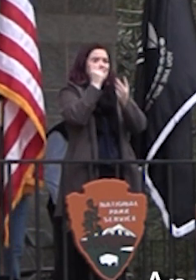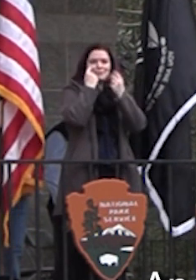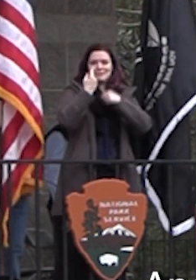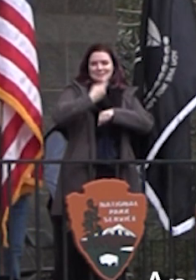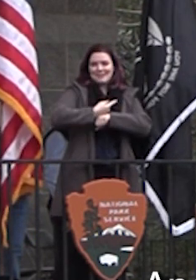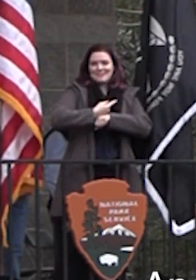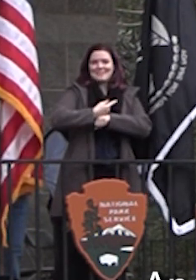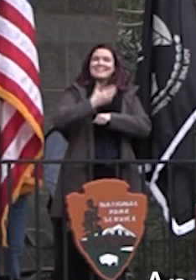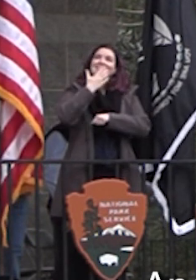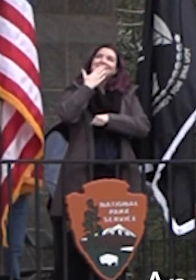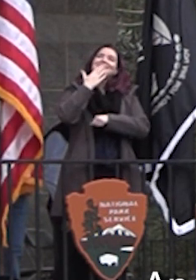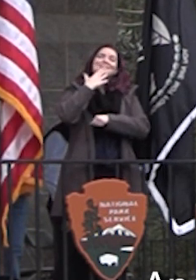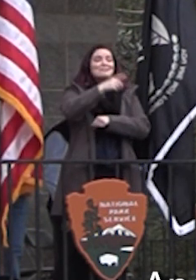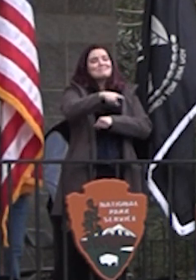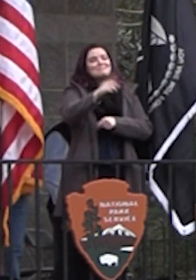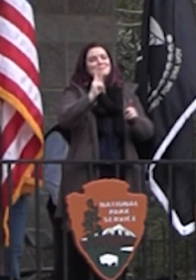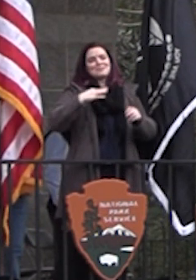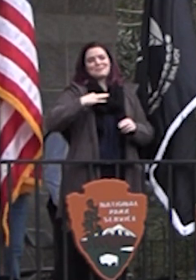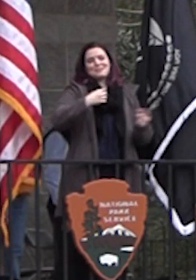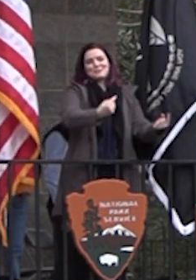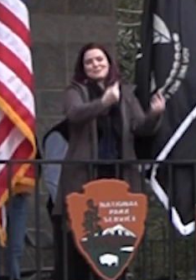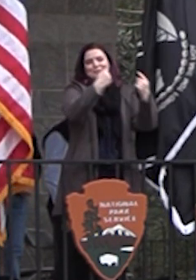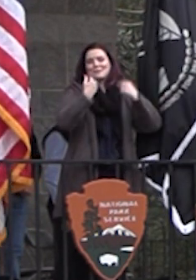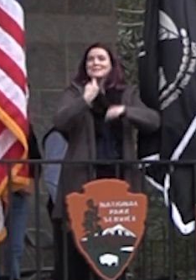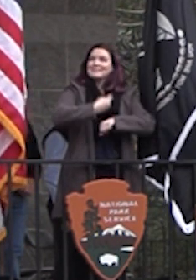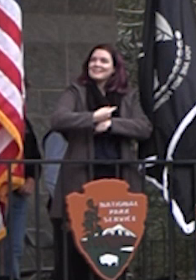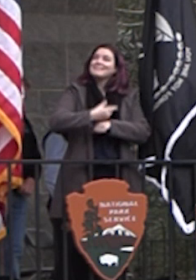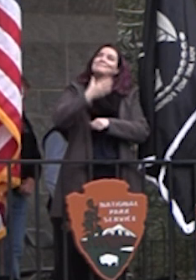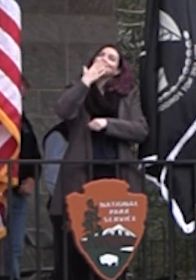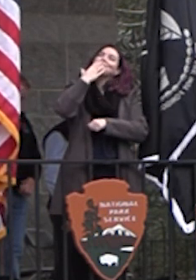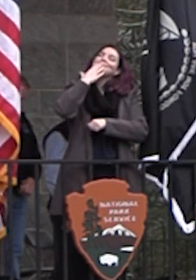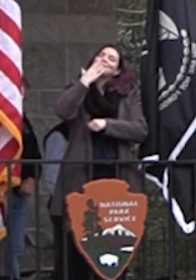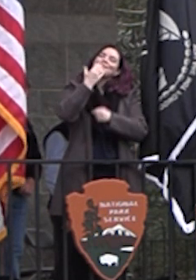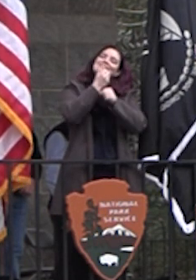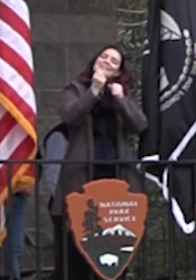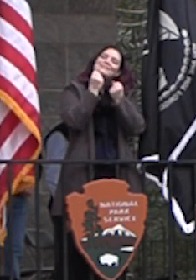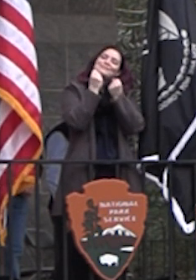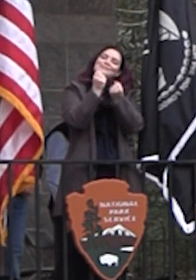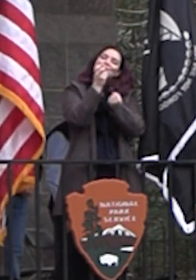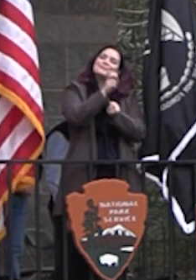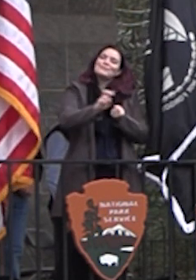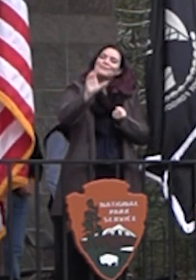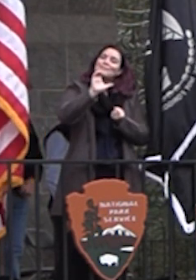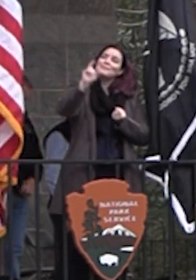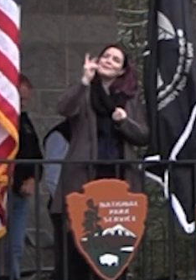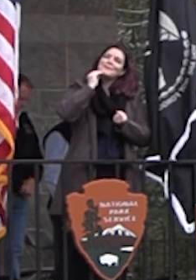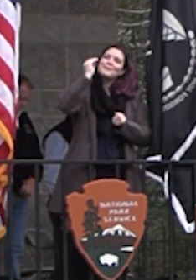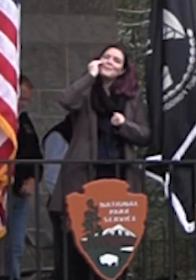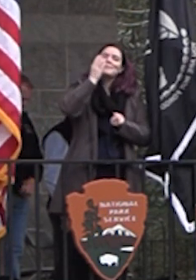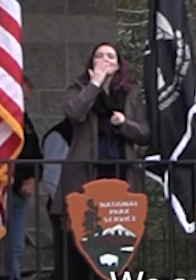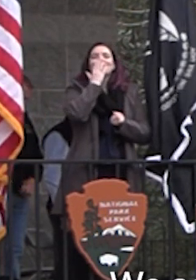attending today's ceremony. We thank you, dear Lord, for safe travels. We thank you for this